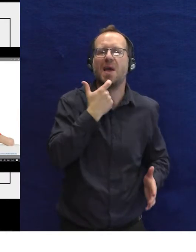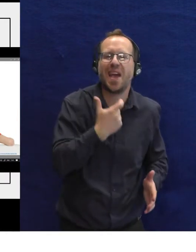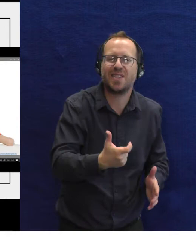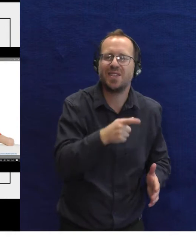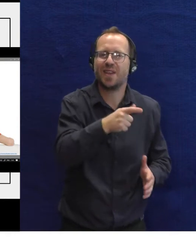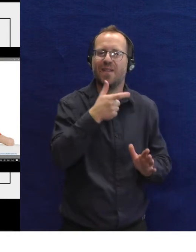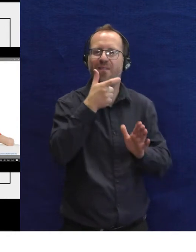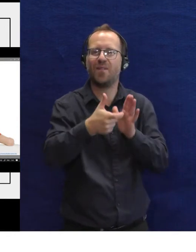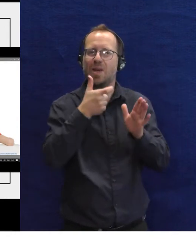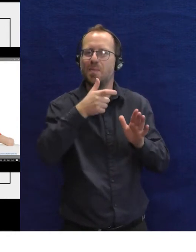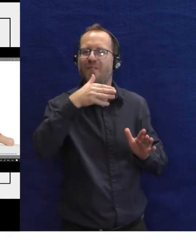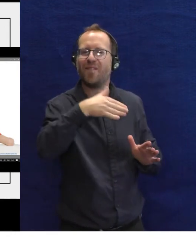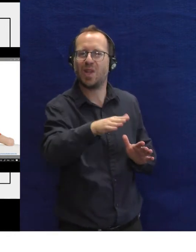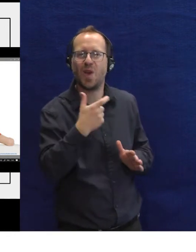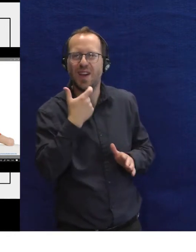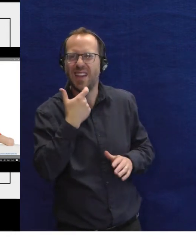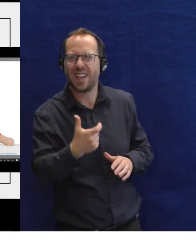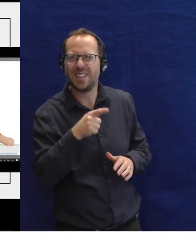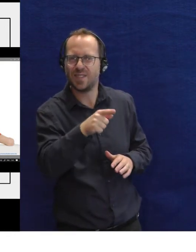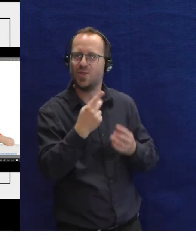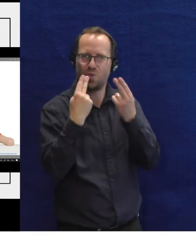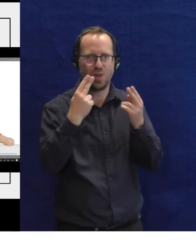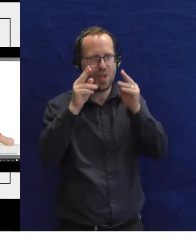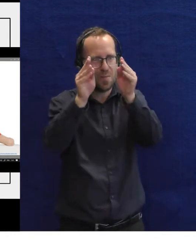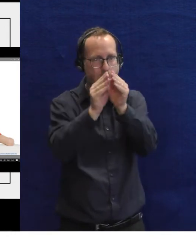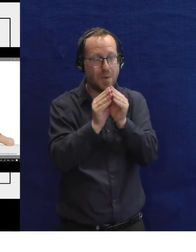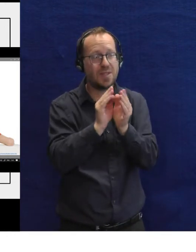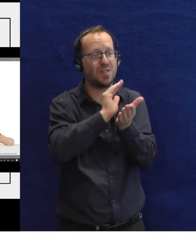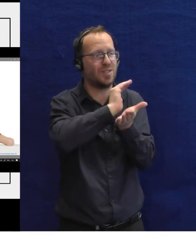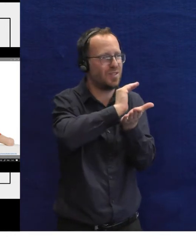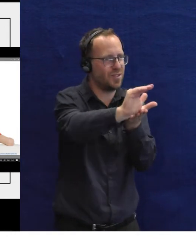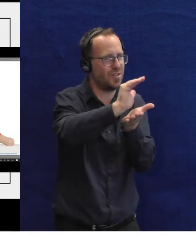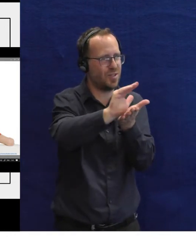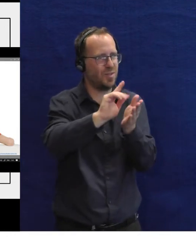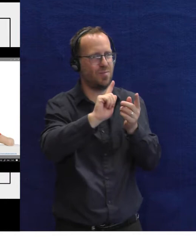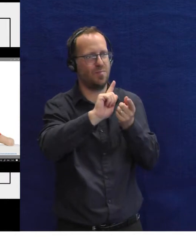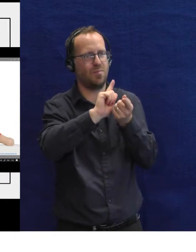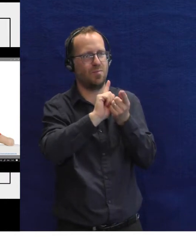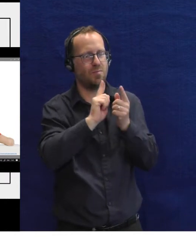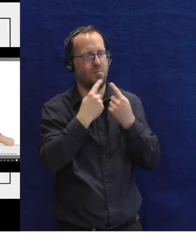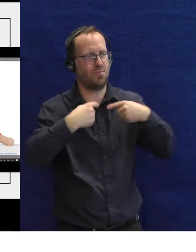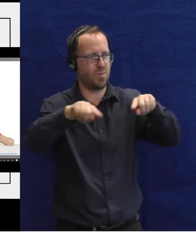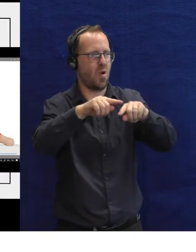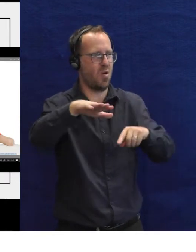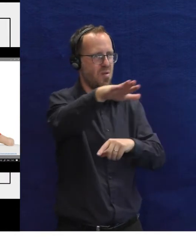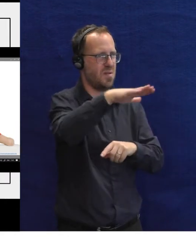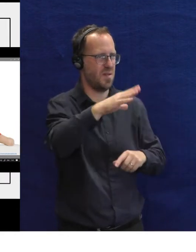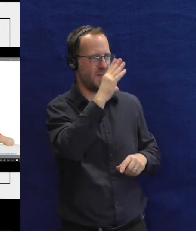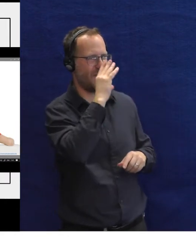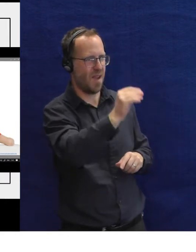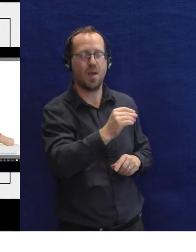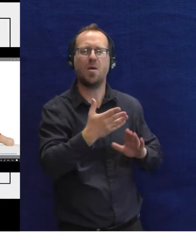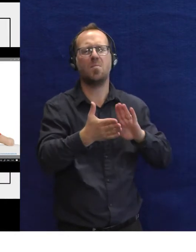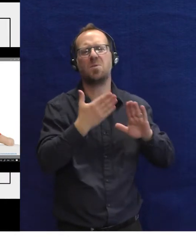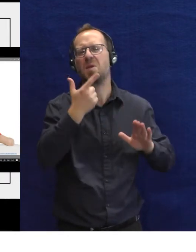the video. This is mainly interesting only for you as a kind of reminder. If you want to create one video